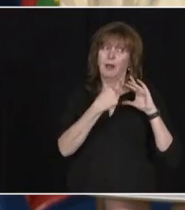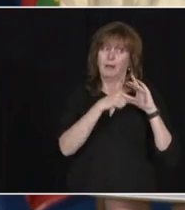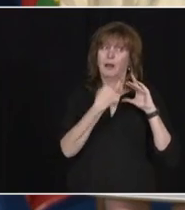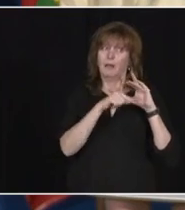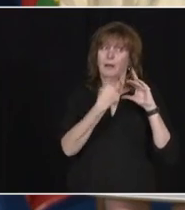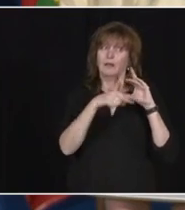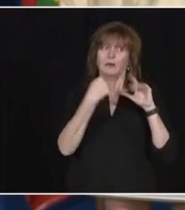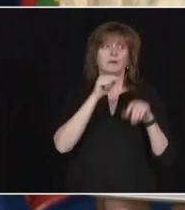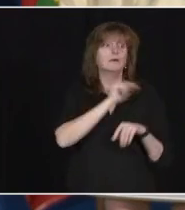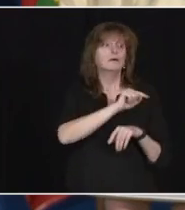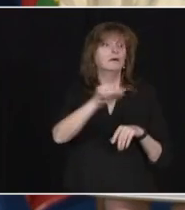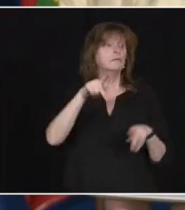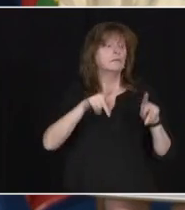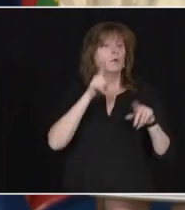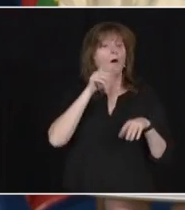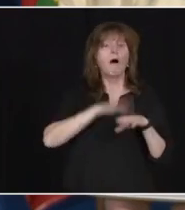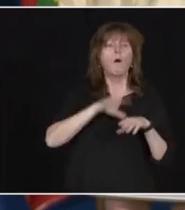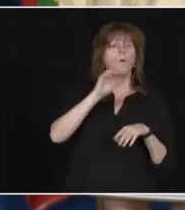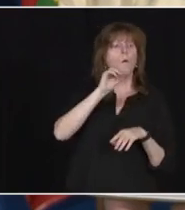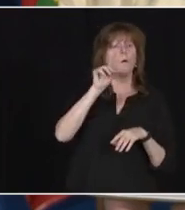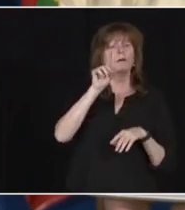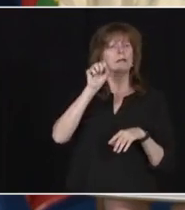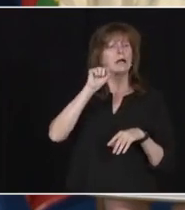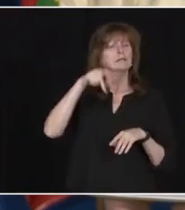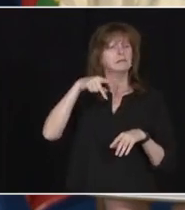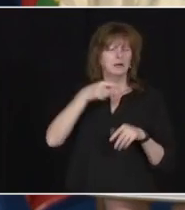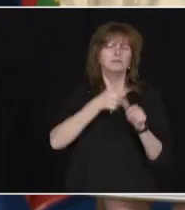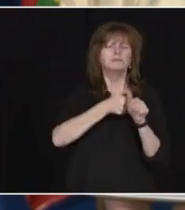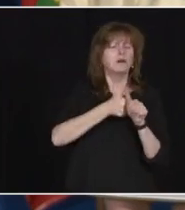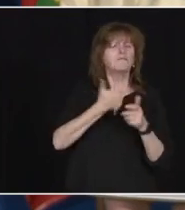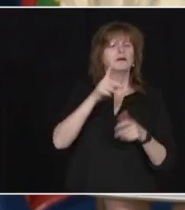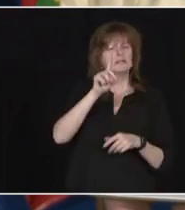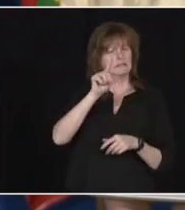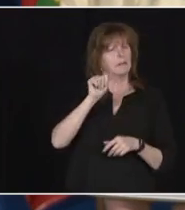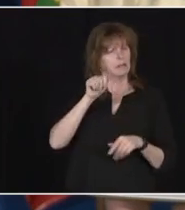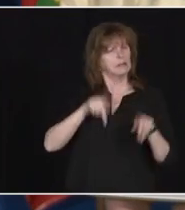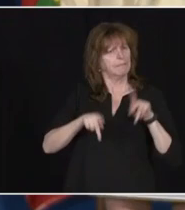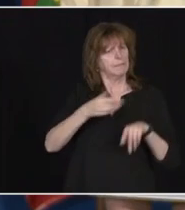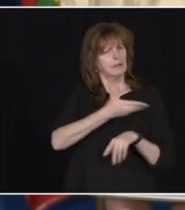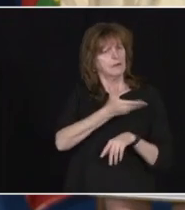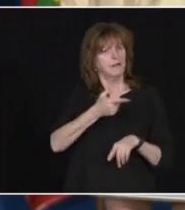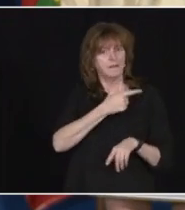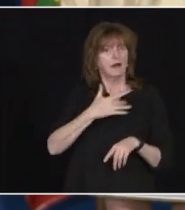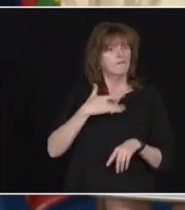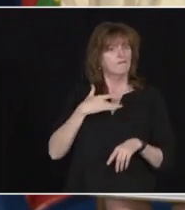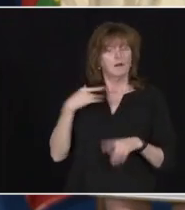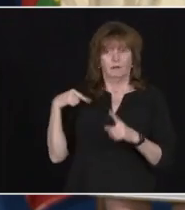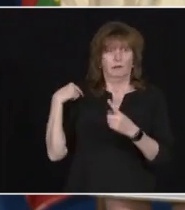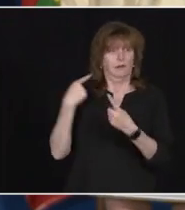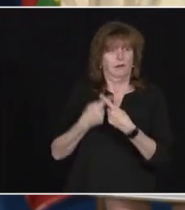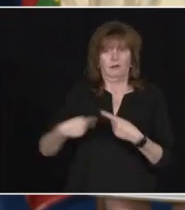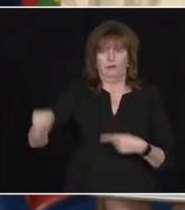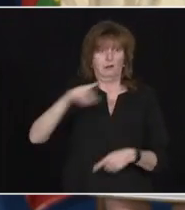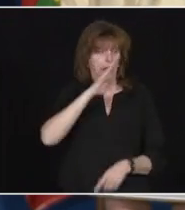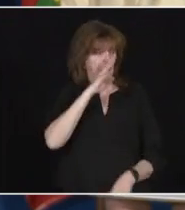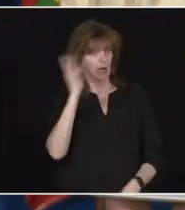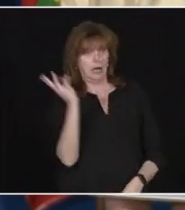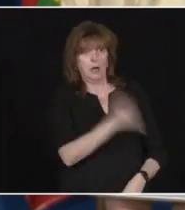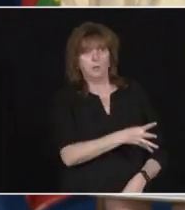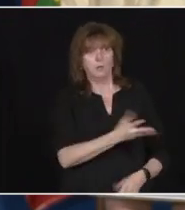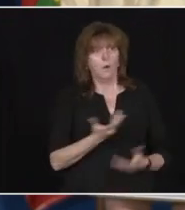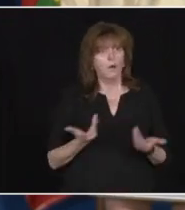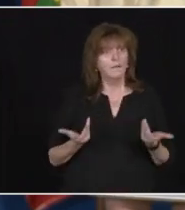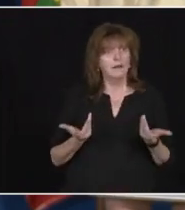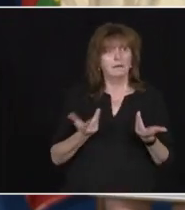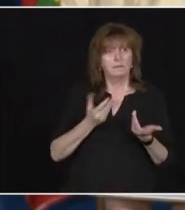ODSB, people with disabilities, and they feel that they've been largely ignored throughout this. And they say the cost of food is rising,